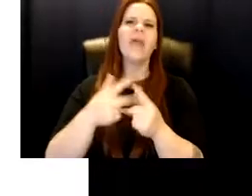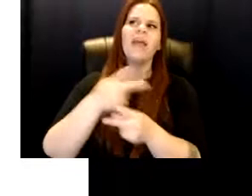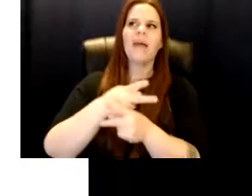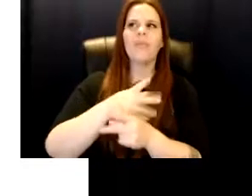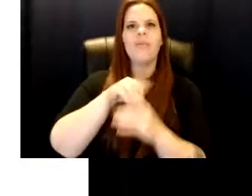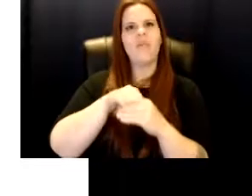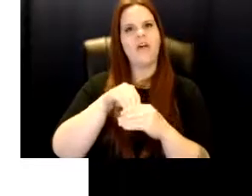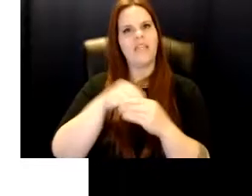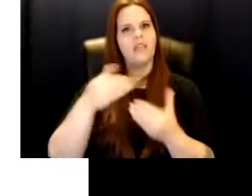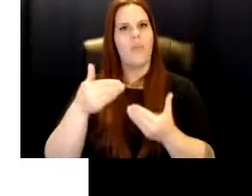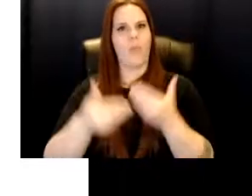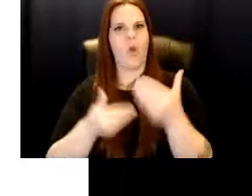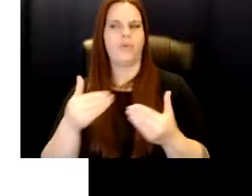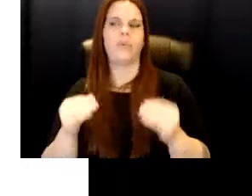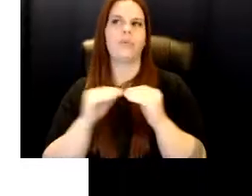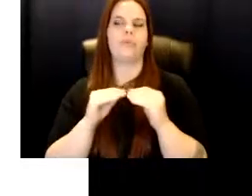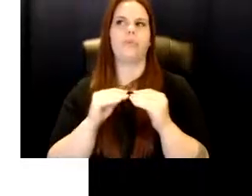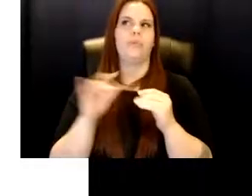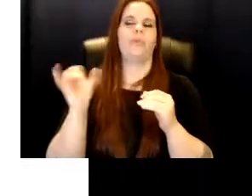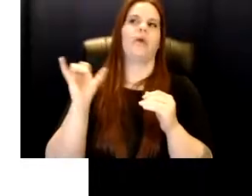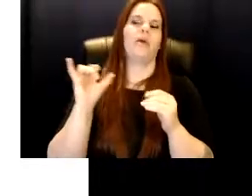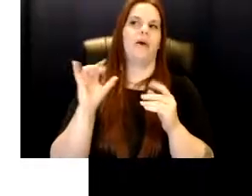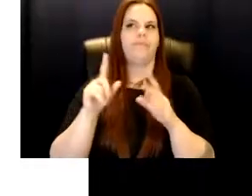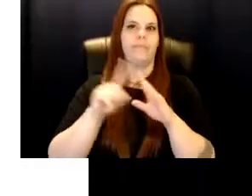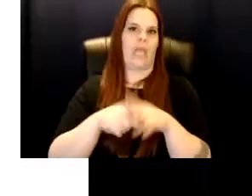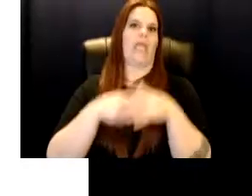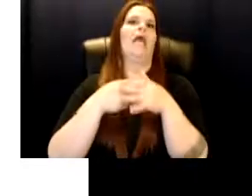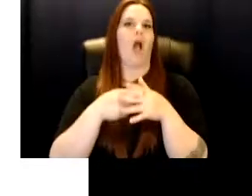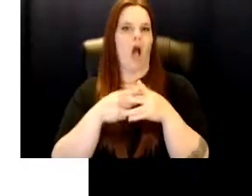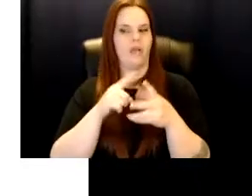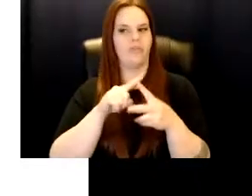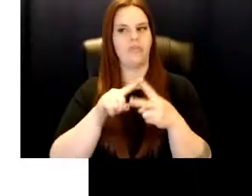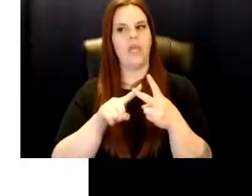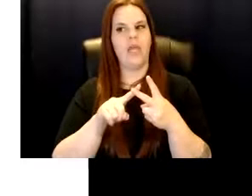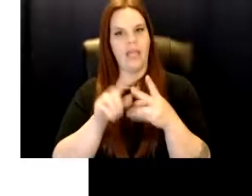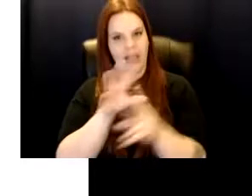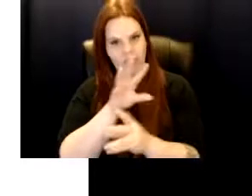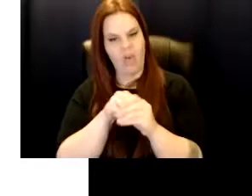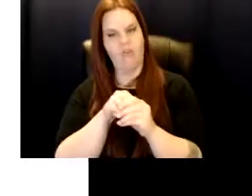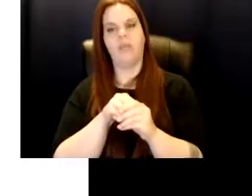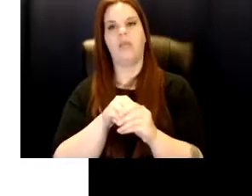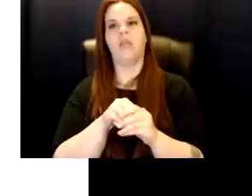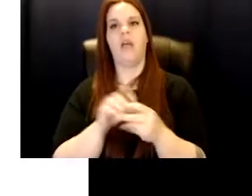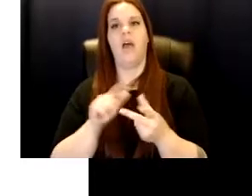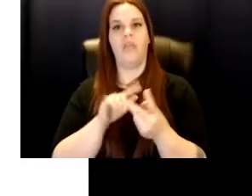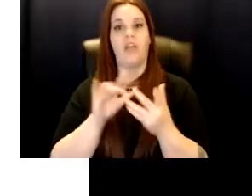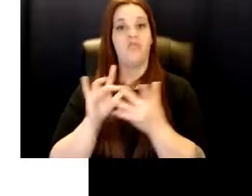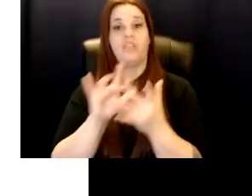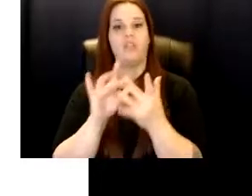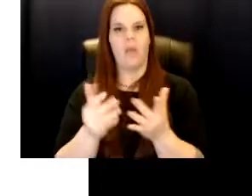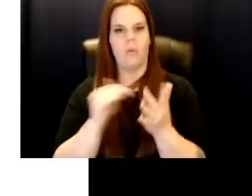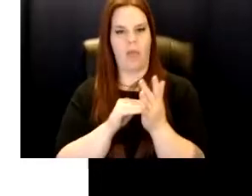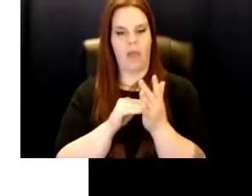process. It was both like a kickoff and an involvement, and then, you know, reaching back out as they had